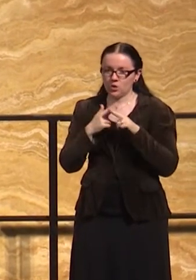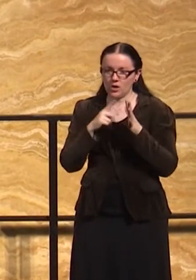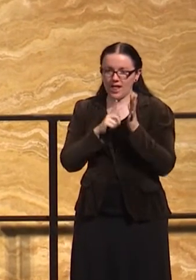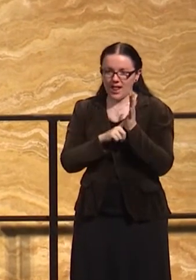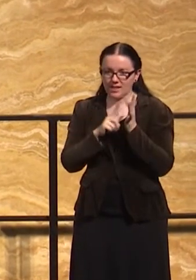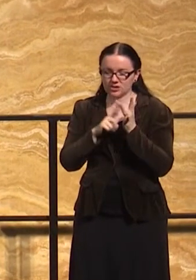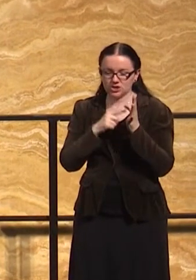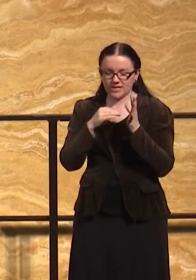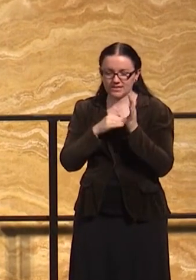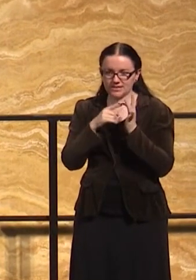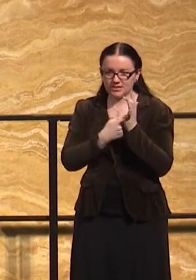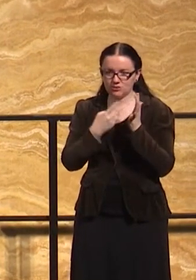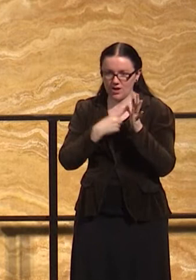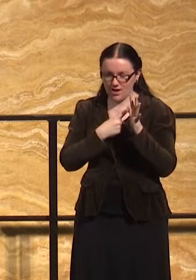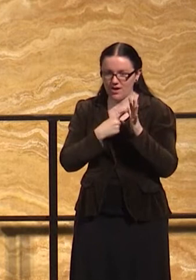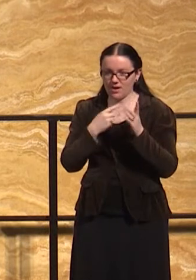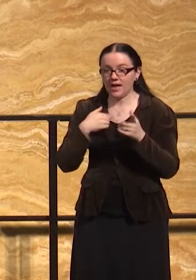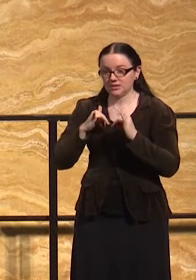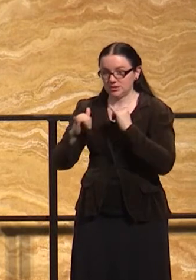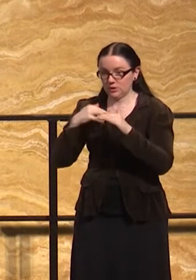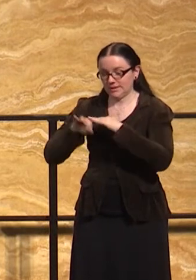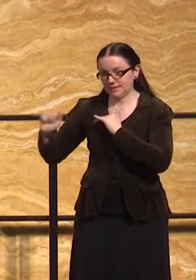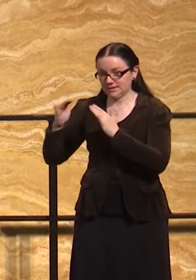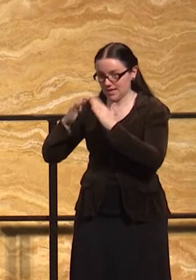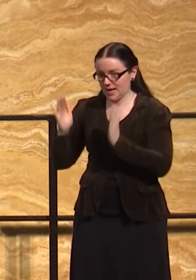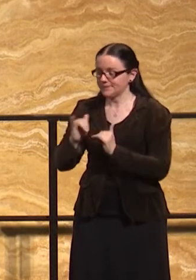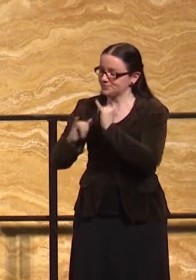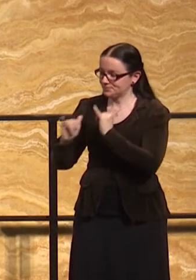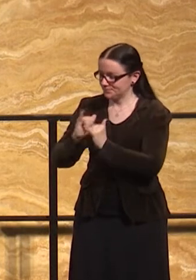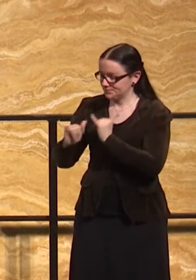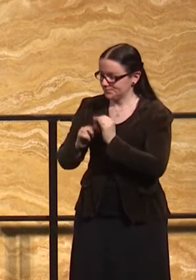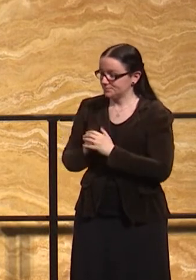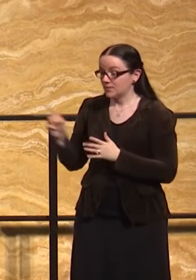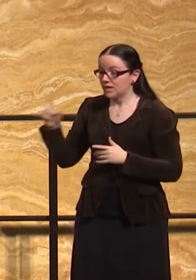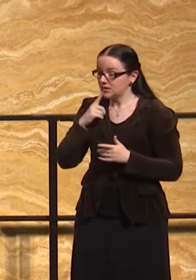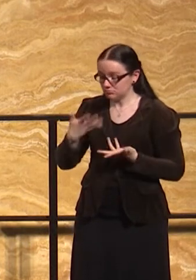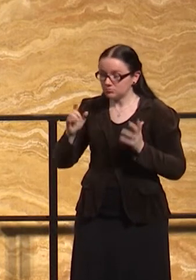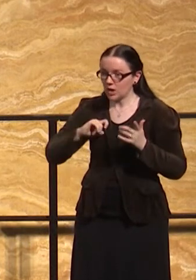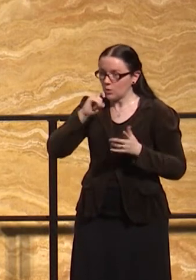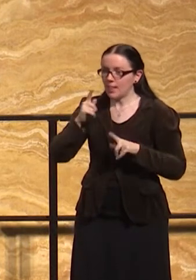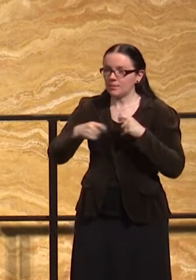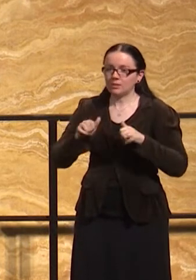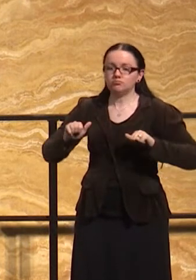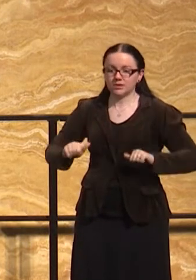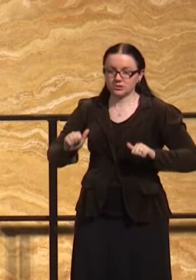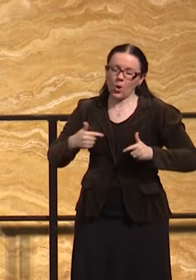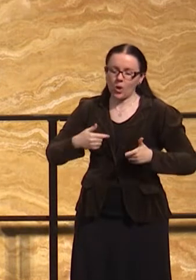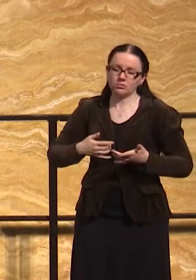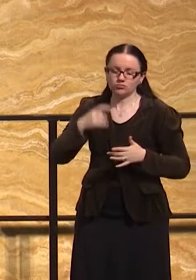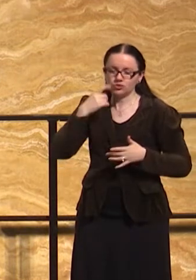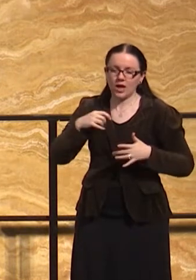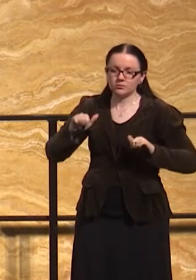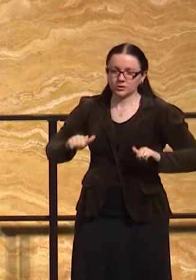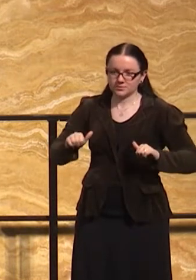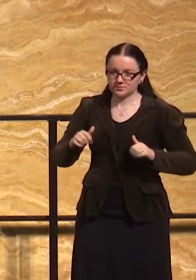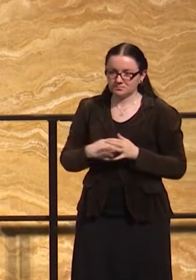did this lovely interview at his house where he told us, well, I'm going to run for the presidency. And I rang the news desk afterwards and said,